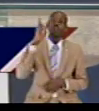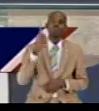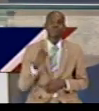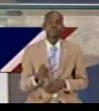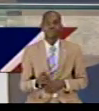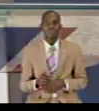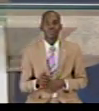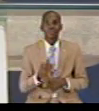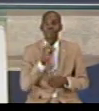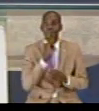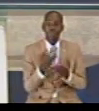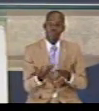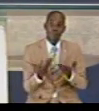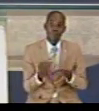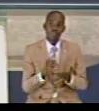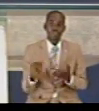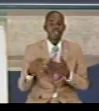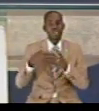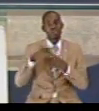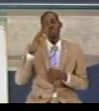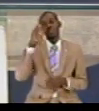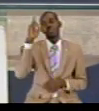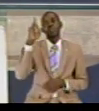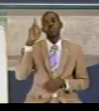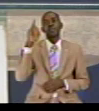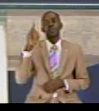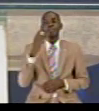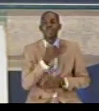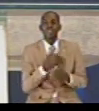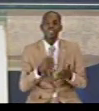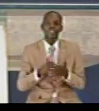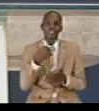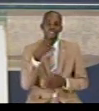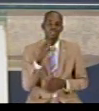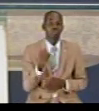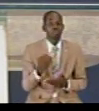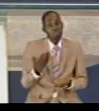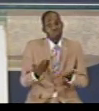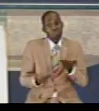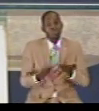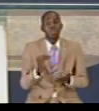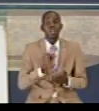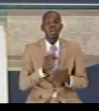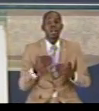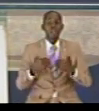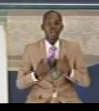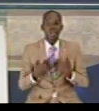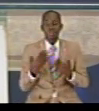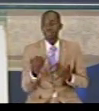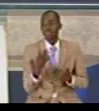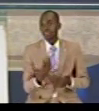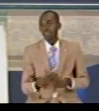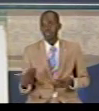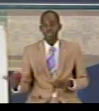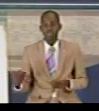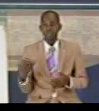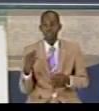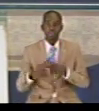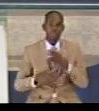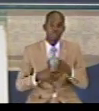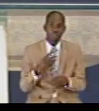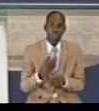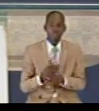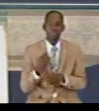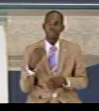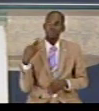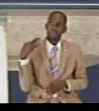verse 2, my soul thirsteth for God. He says, although I have the things of the world, the place, the position, and the